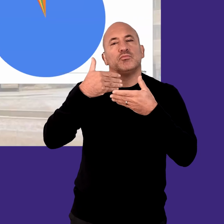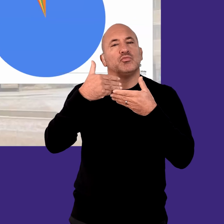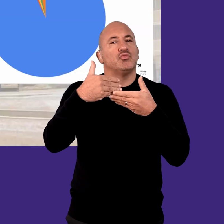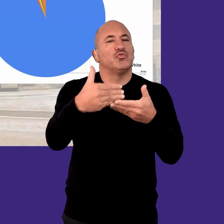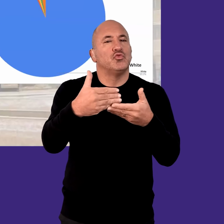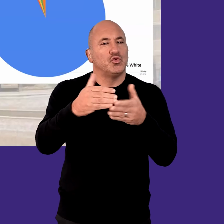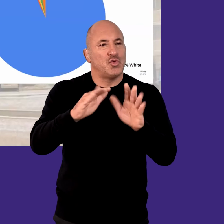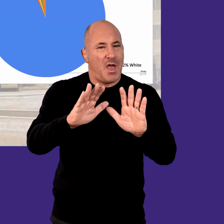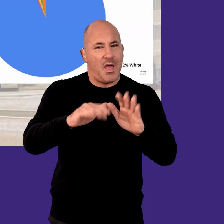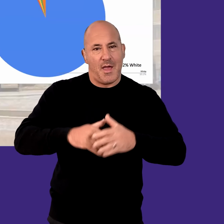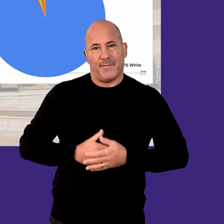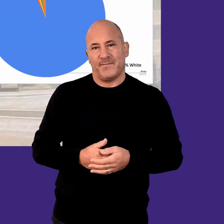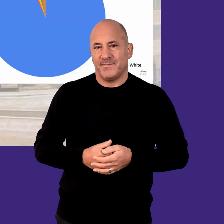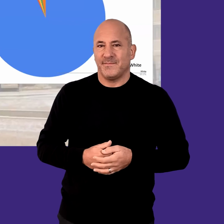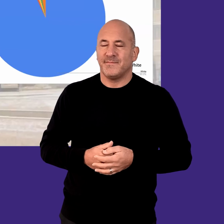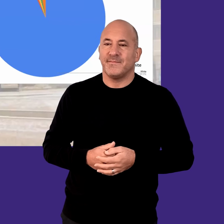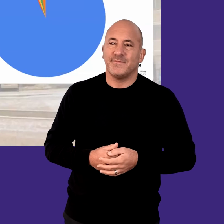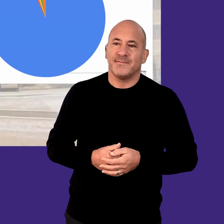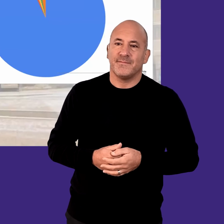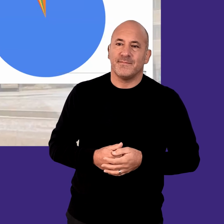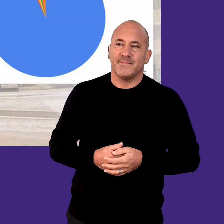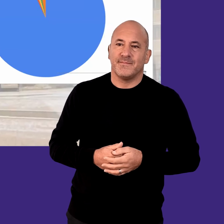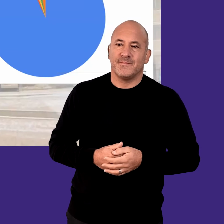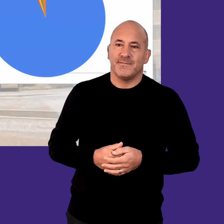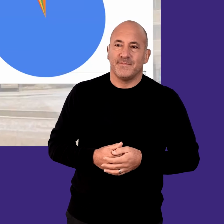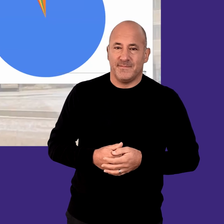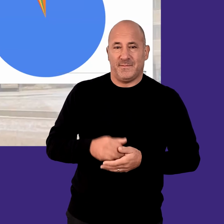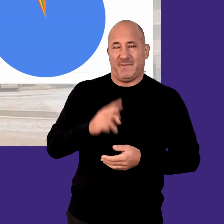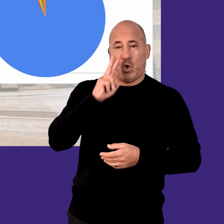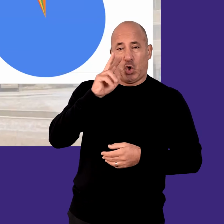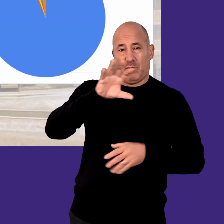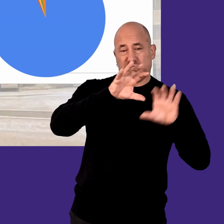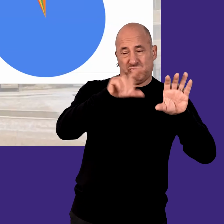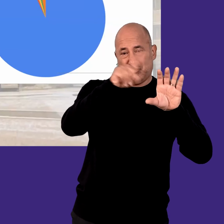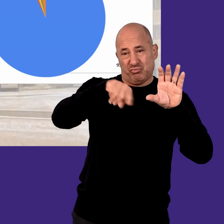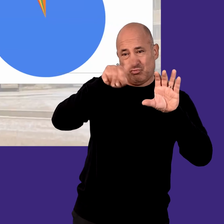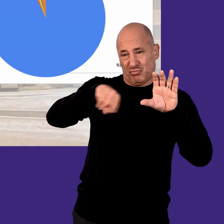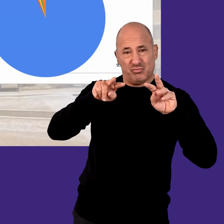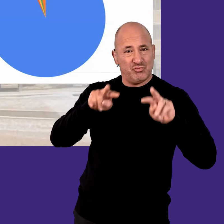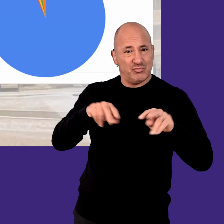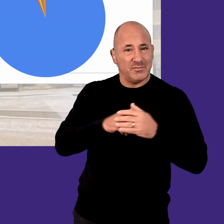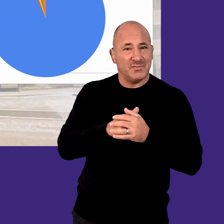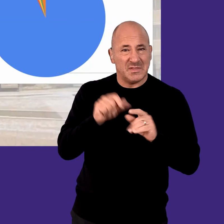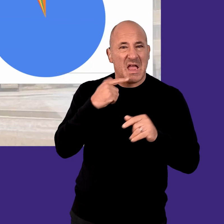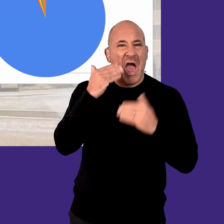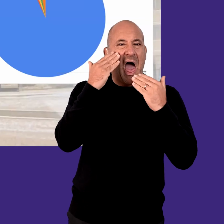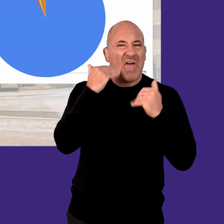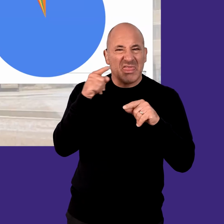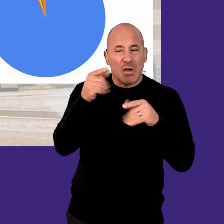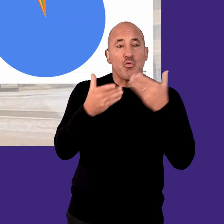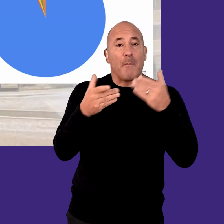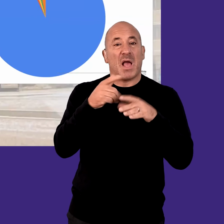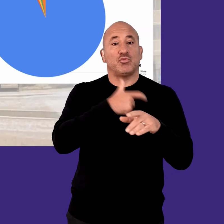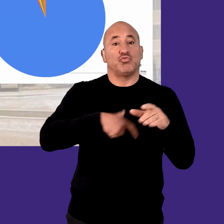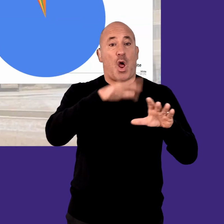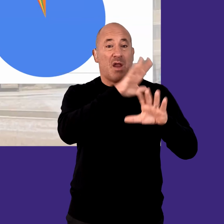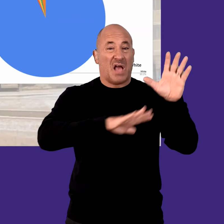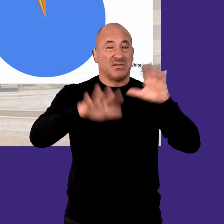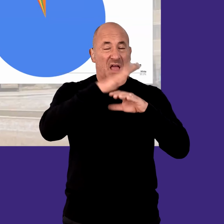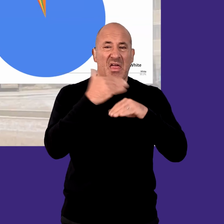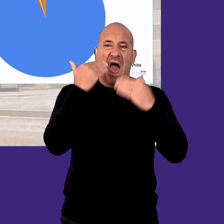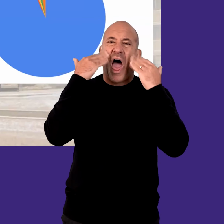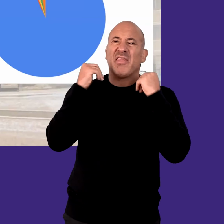I also wanted to share some stats with you about this particular community. So if you look at the ethnicity of Bulby